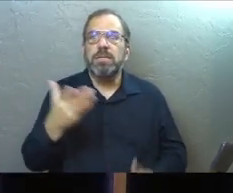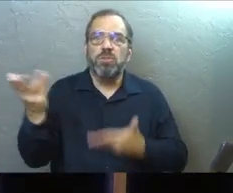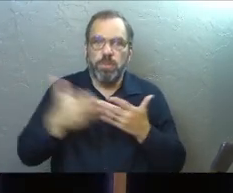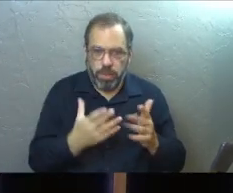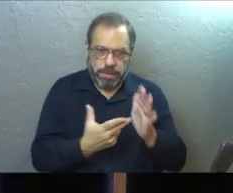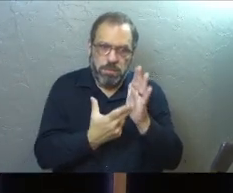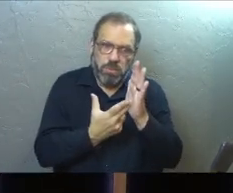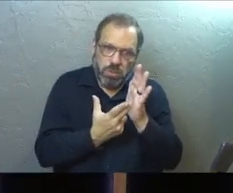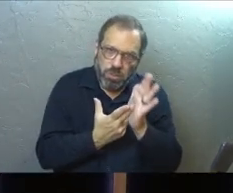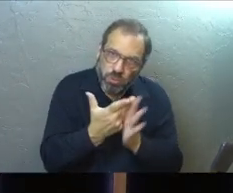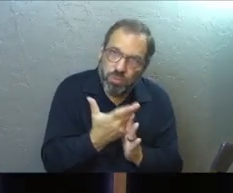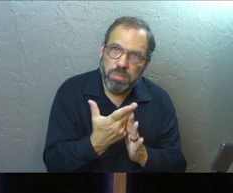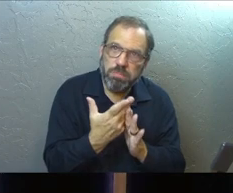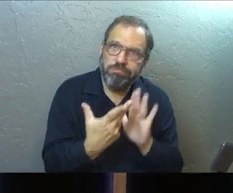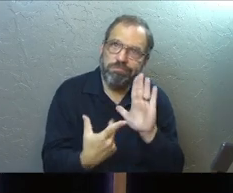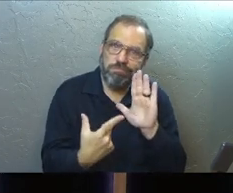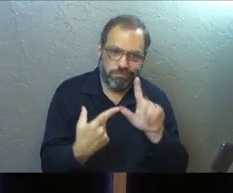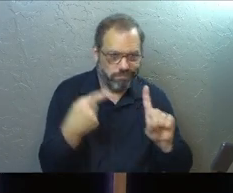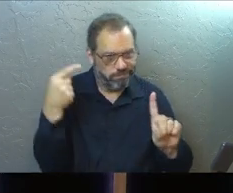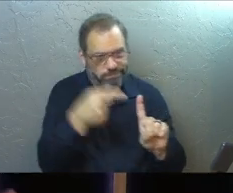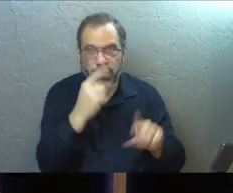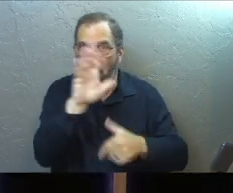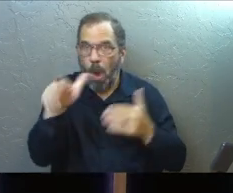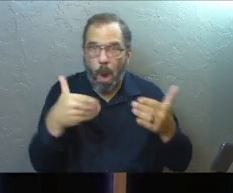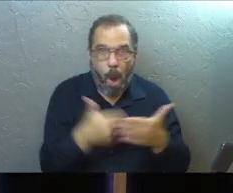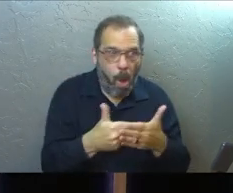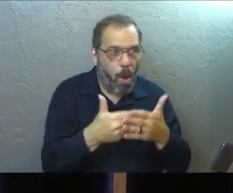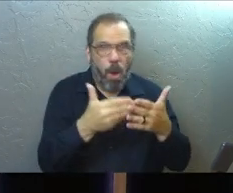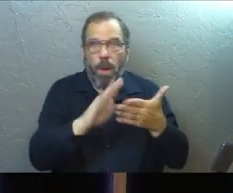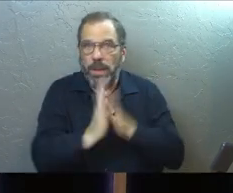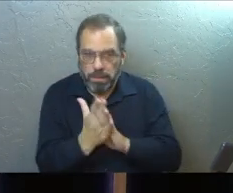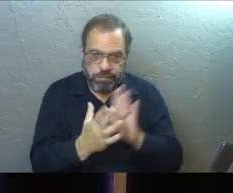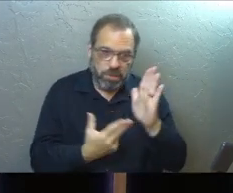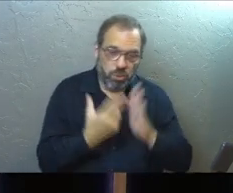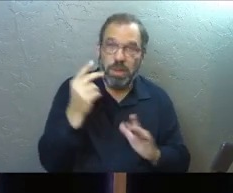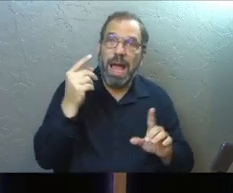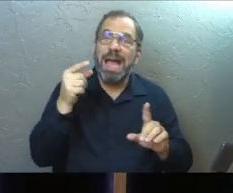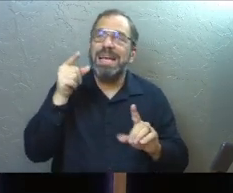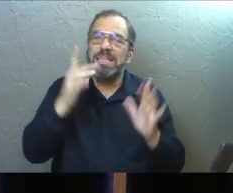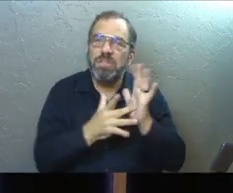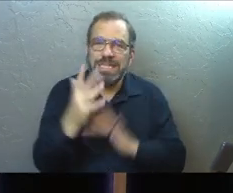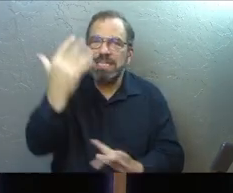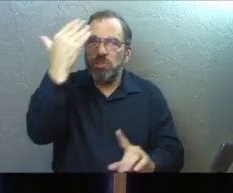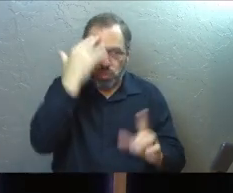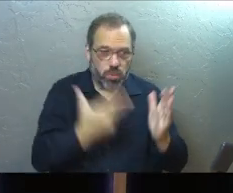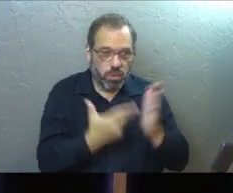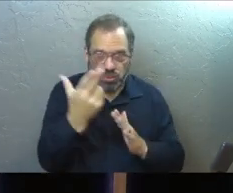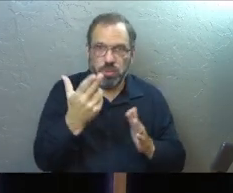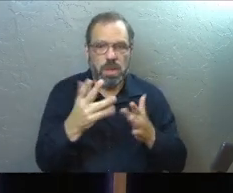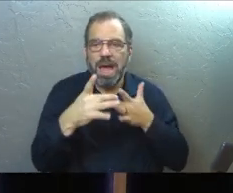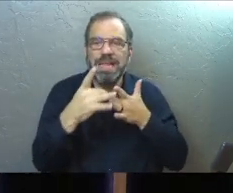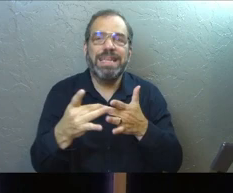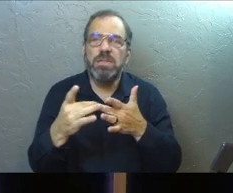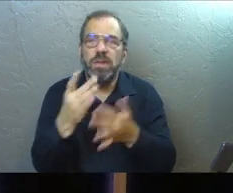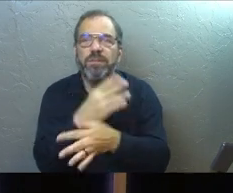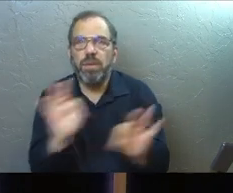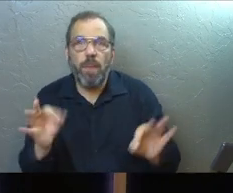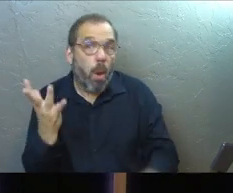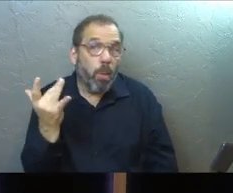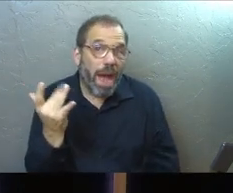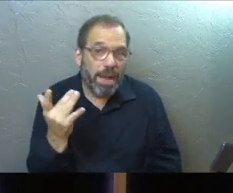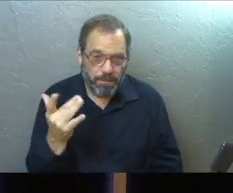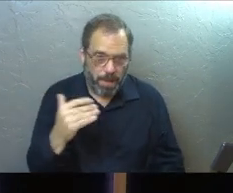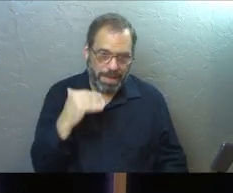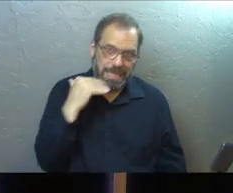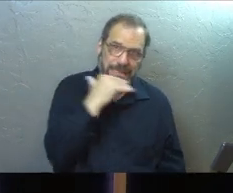bring the truth. And he wanted everything to be truth, because he knew the truth leads you to freedom. Why?